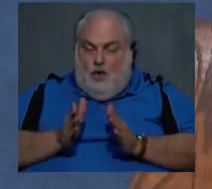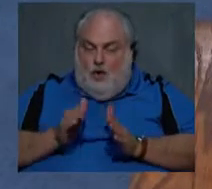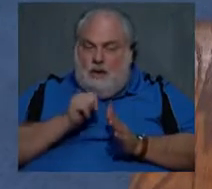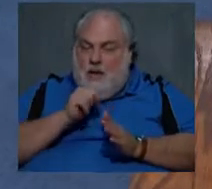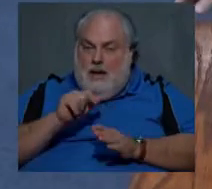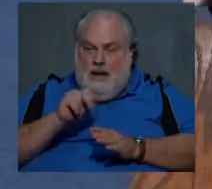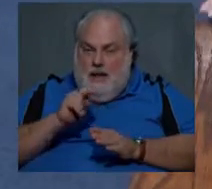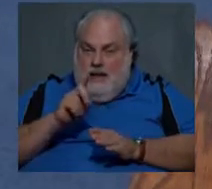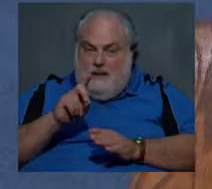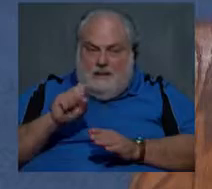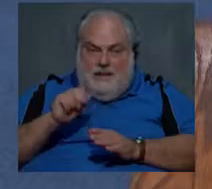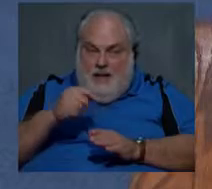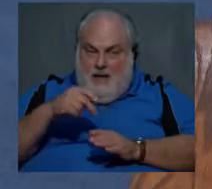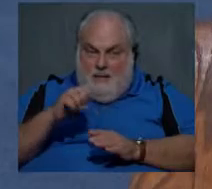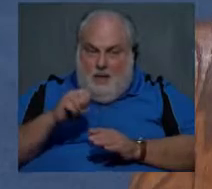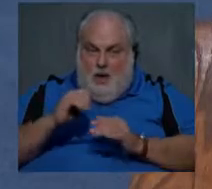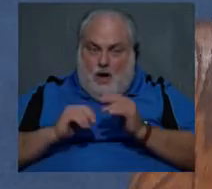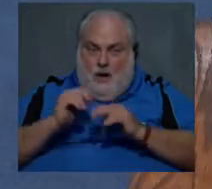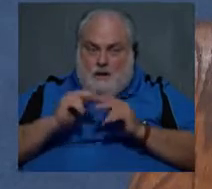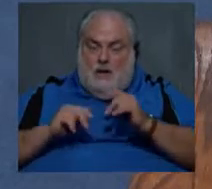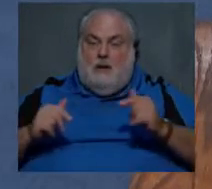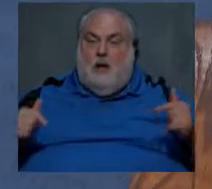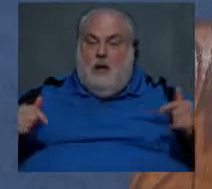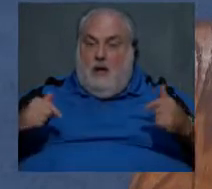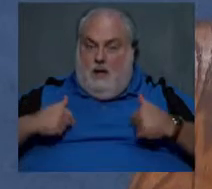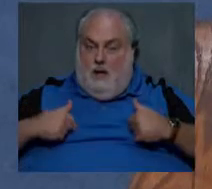landscape architect. I am.